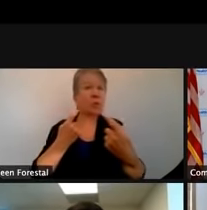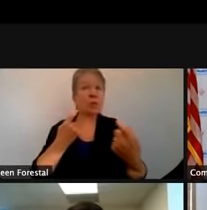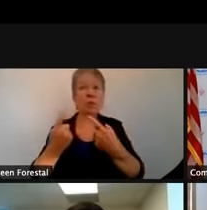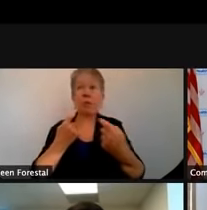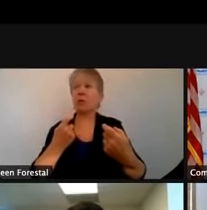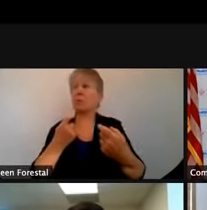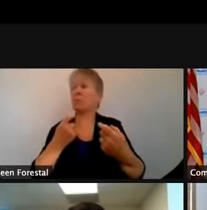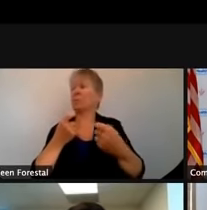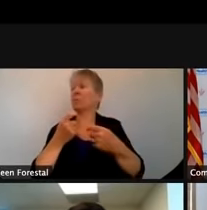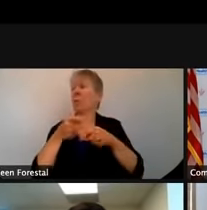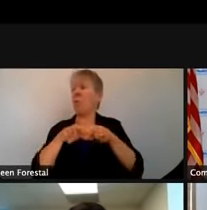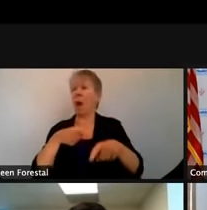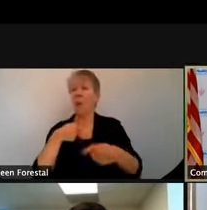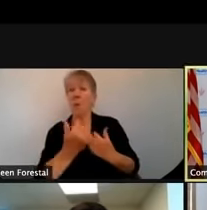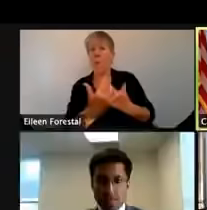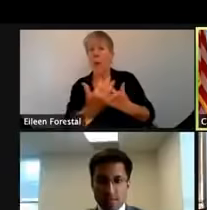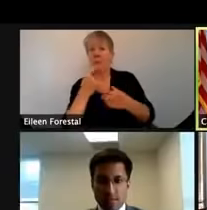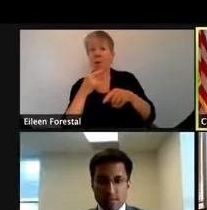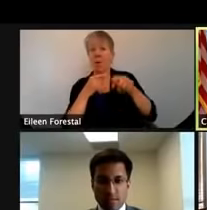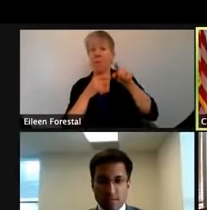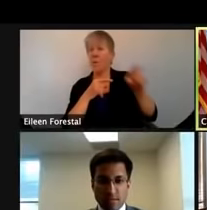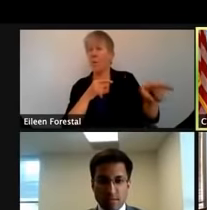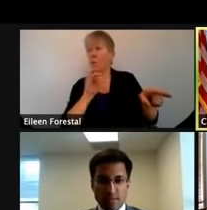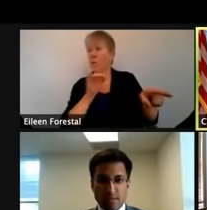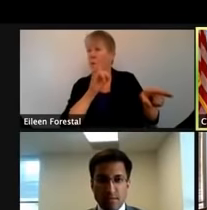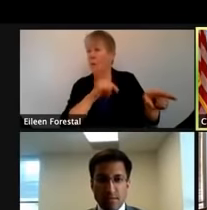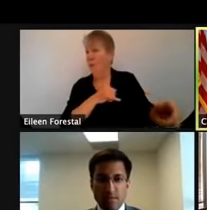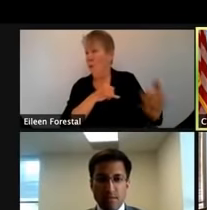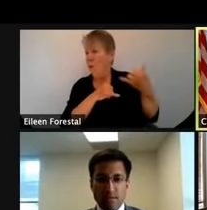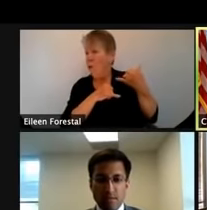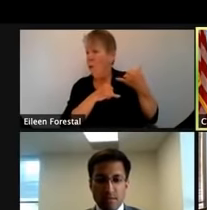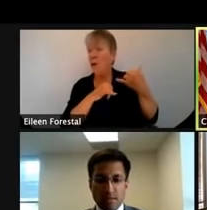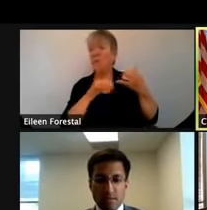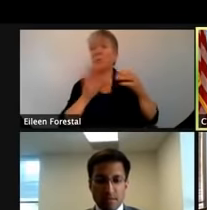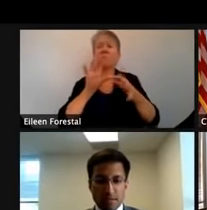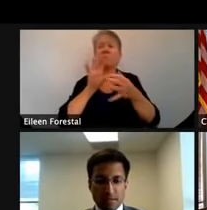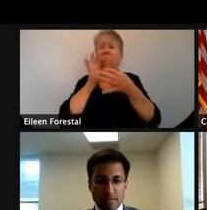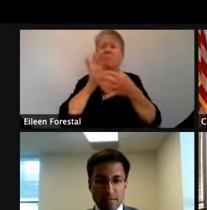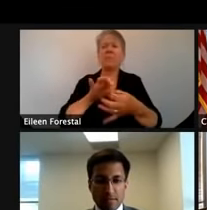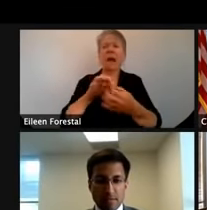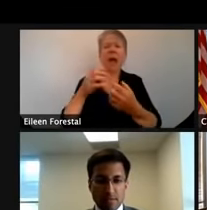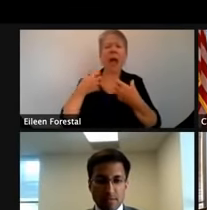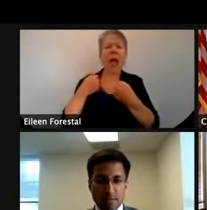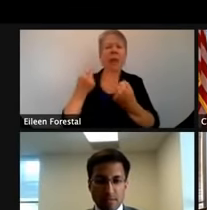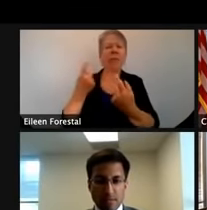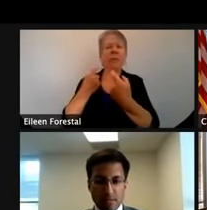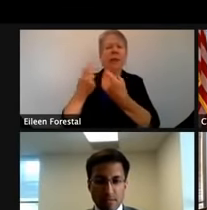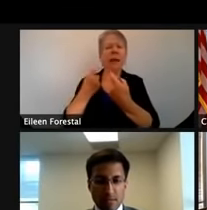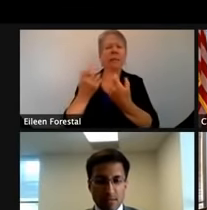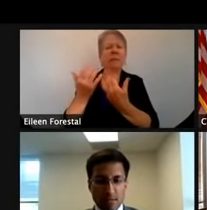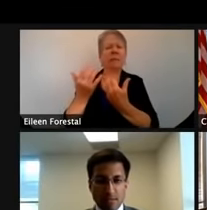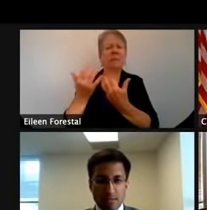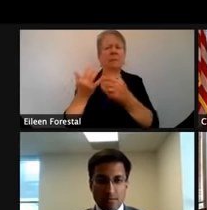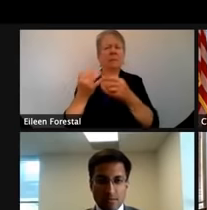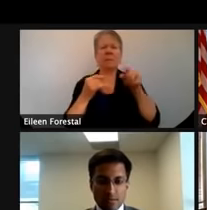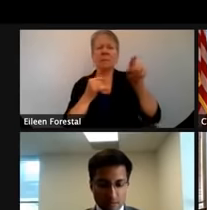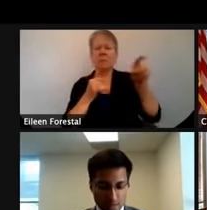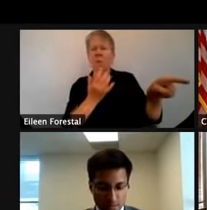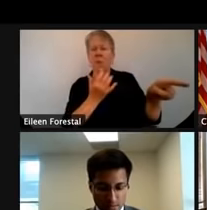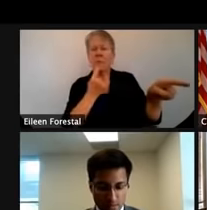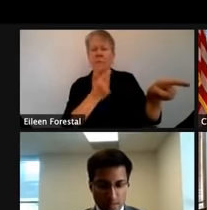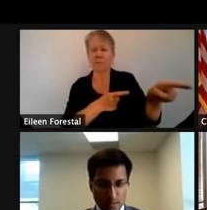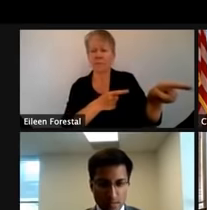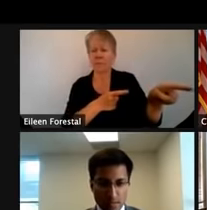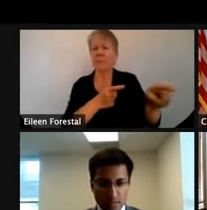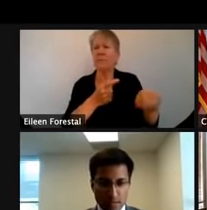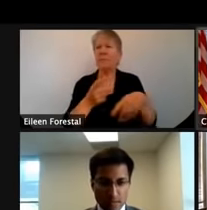Is that okay with you, Judy? Yep. Great, and apologies for that. So Michelle, let's do, but again, if they're health related,